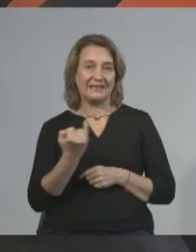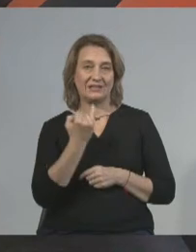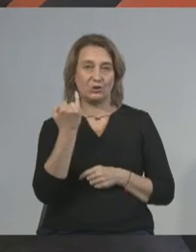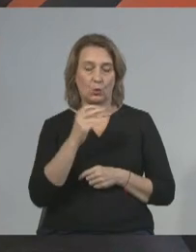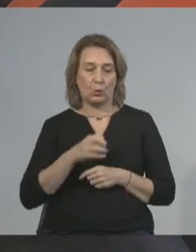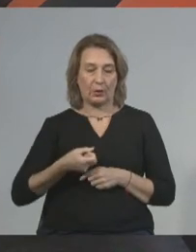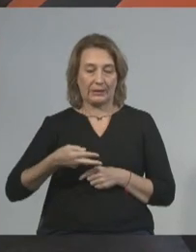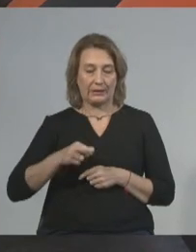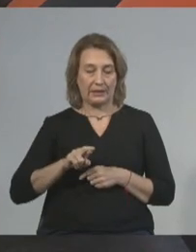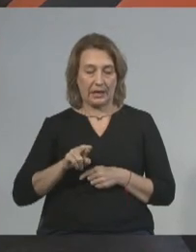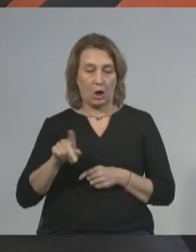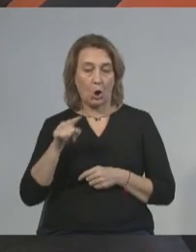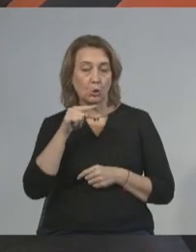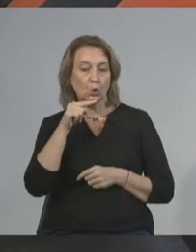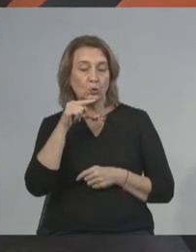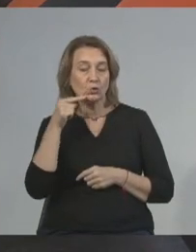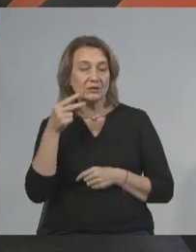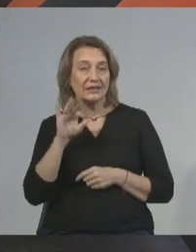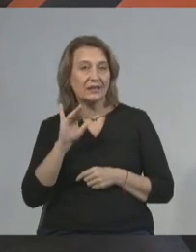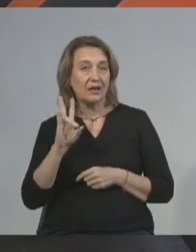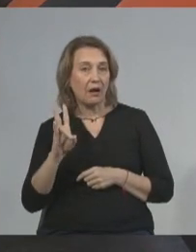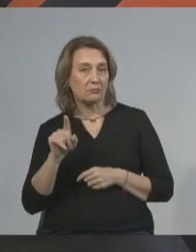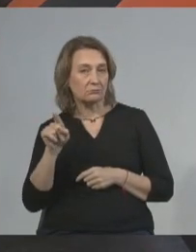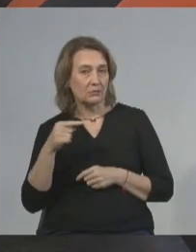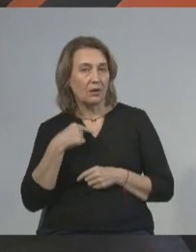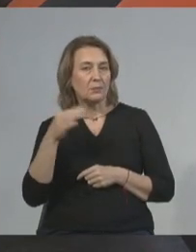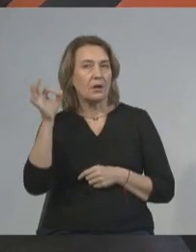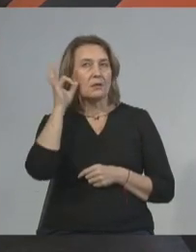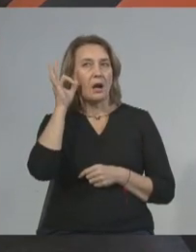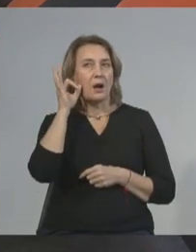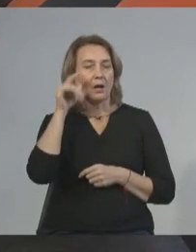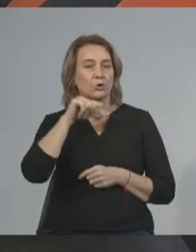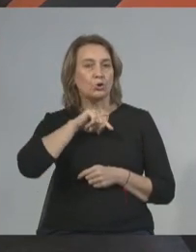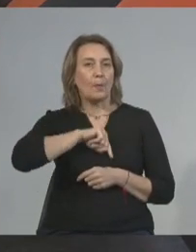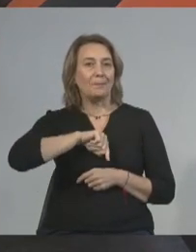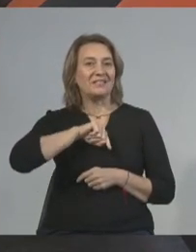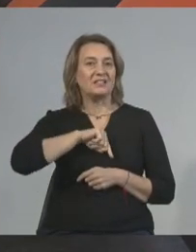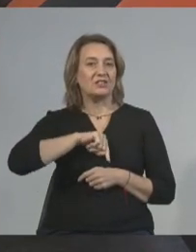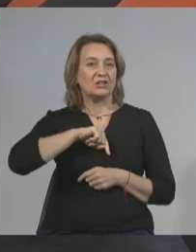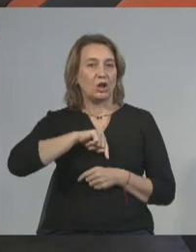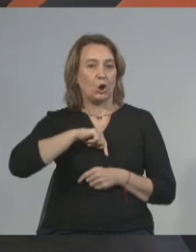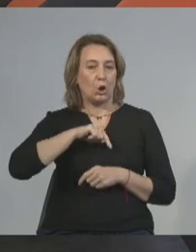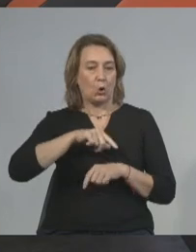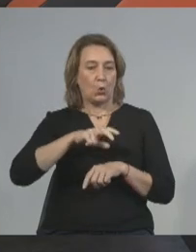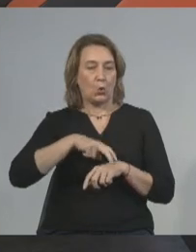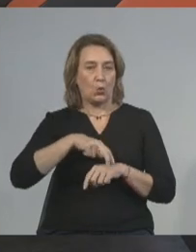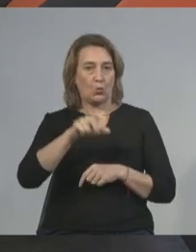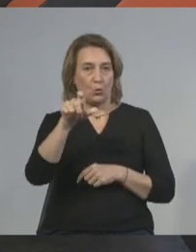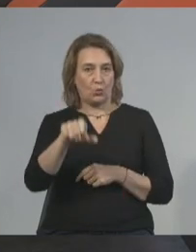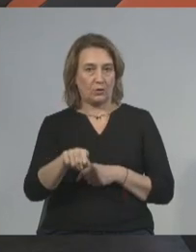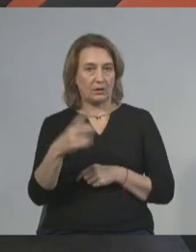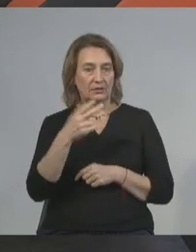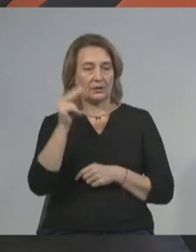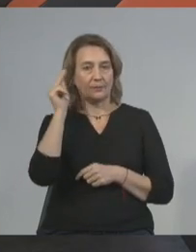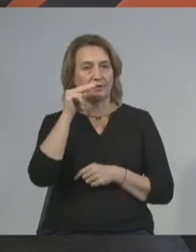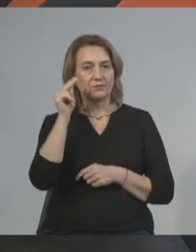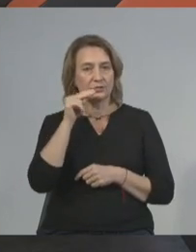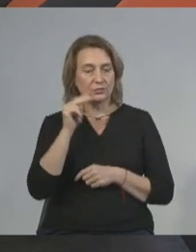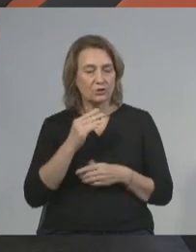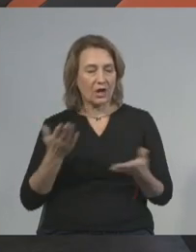history for the russian population and this reminds me psychologists who were studying narratives